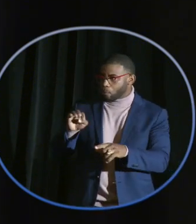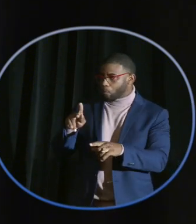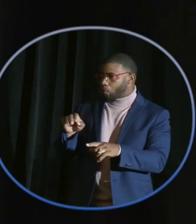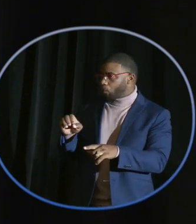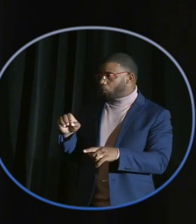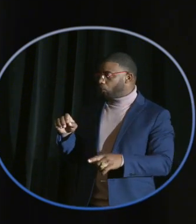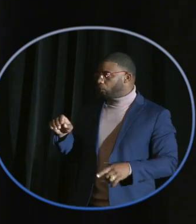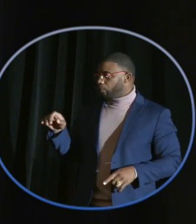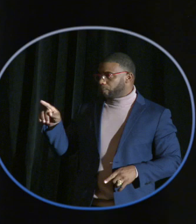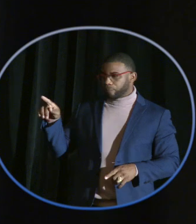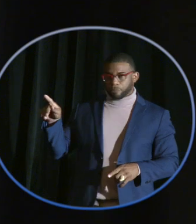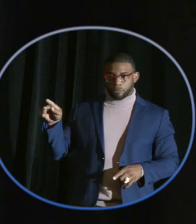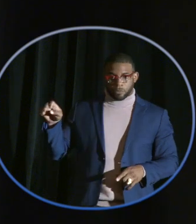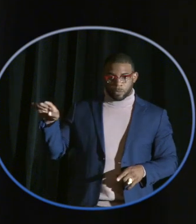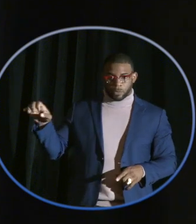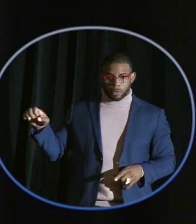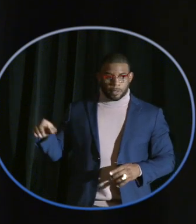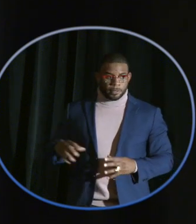Learman.